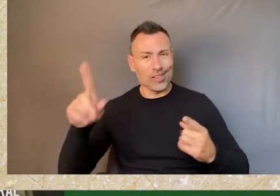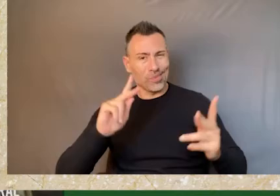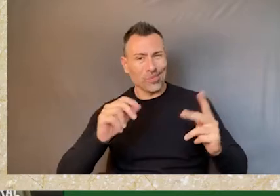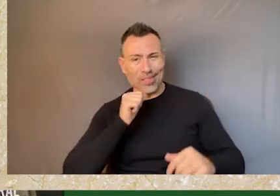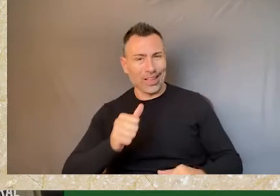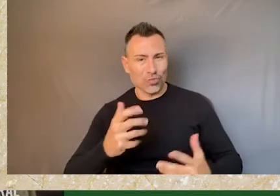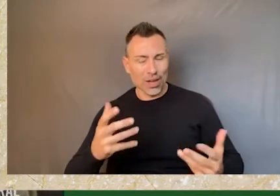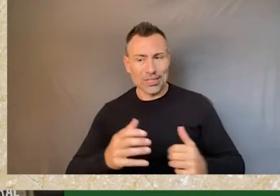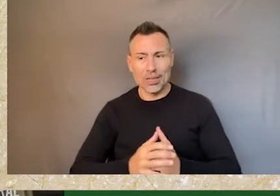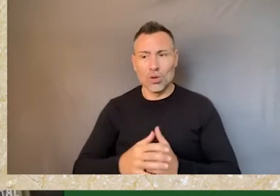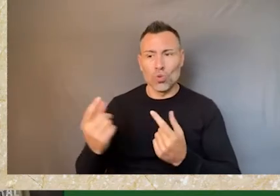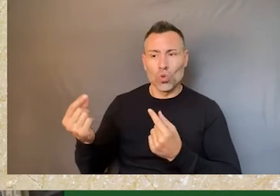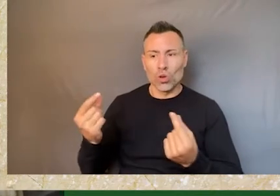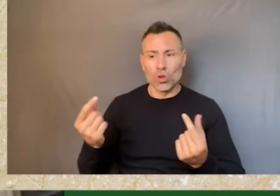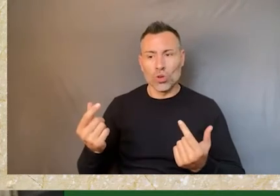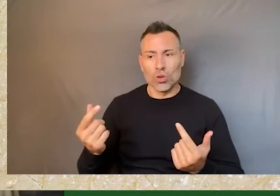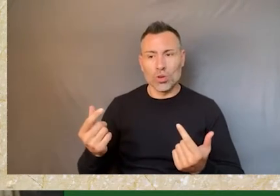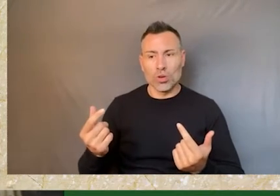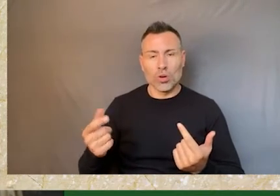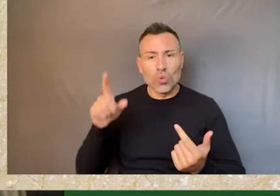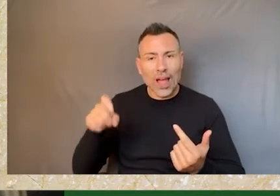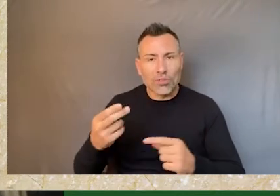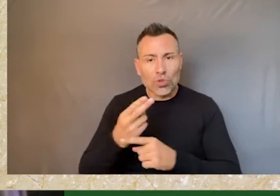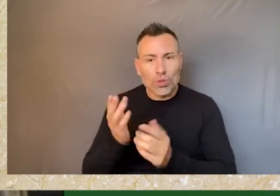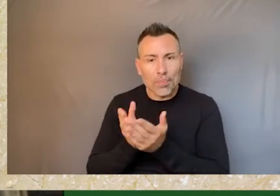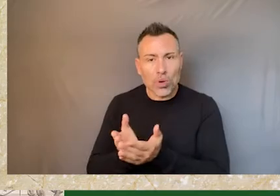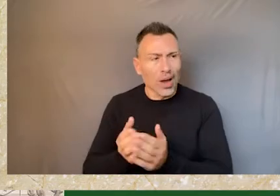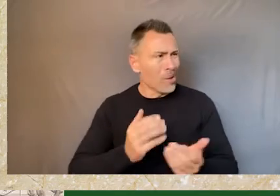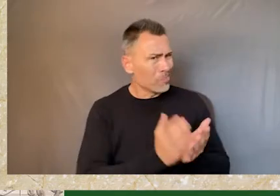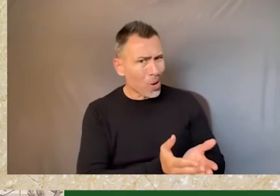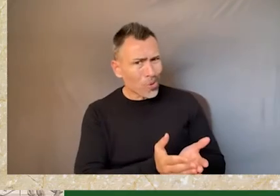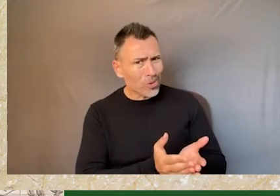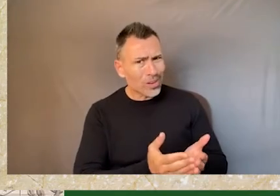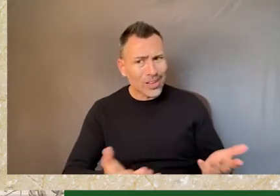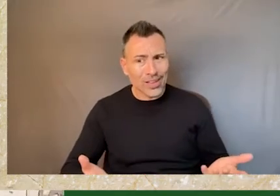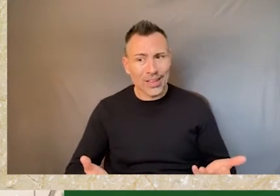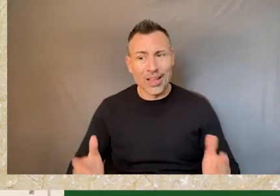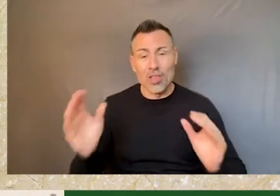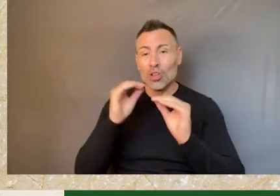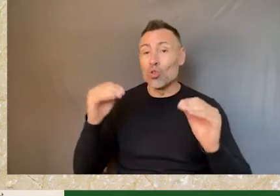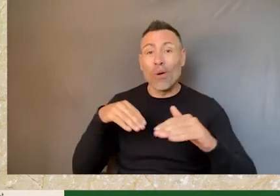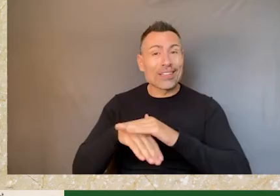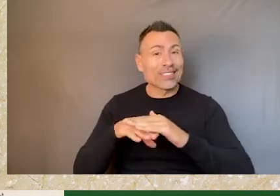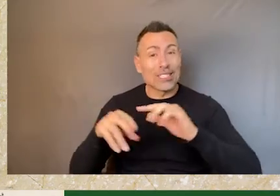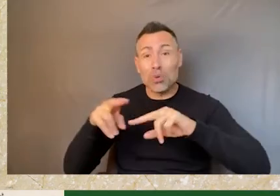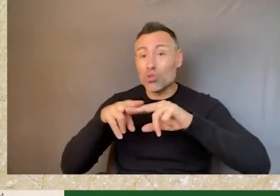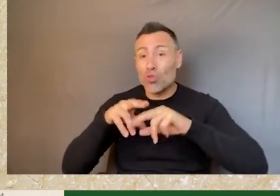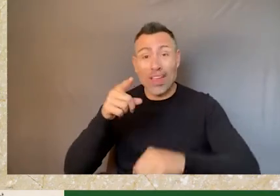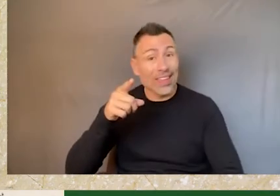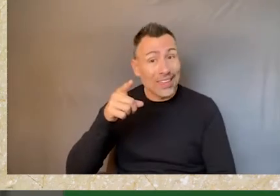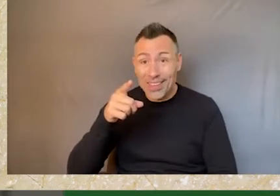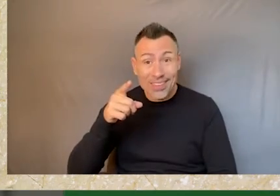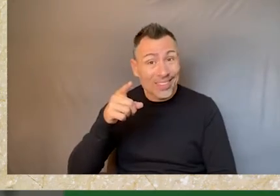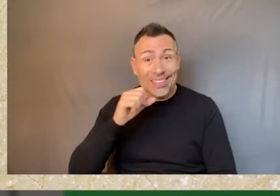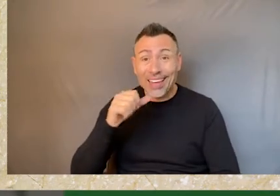gonna do? We have to take a boat. A boat? There's no accessible train. You have to take